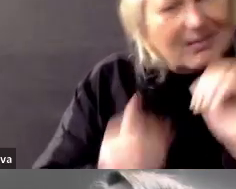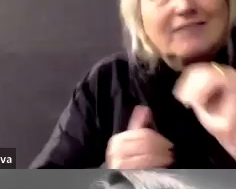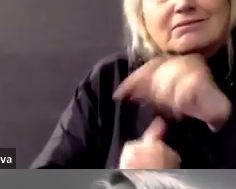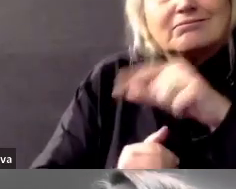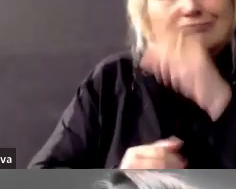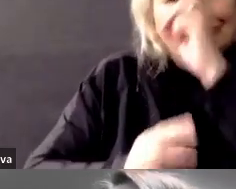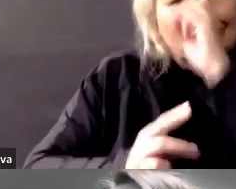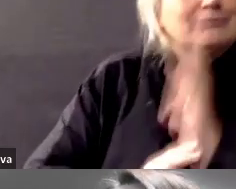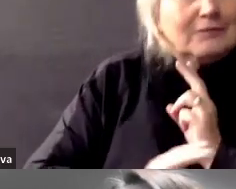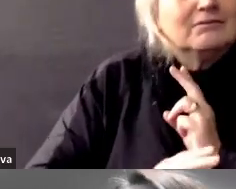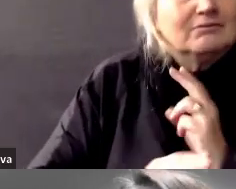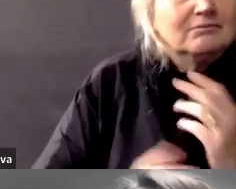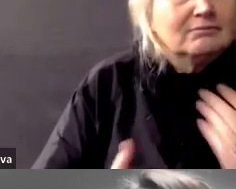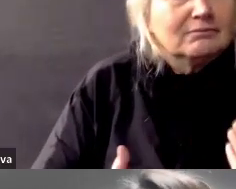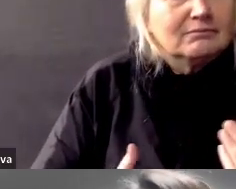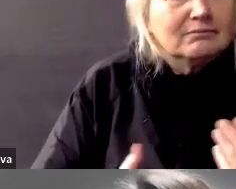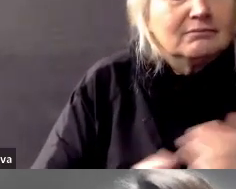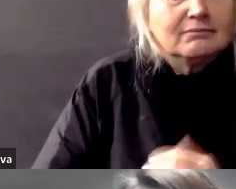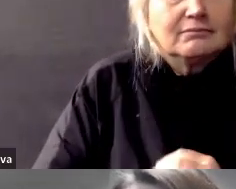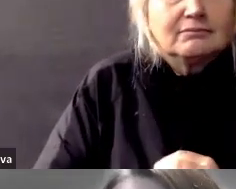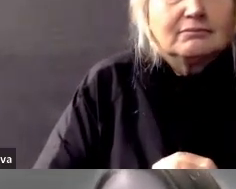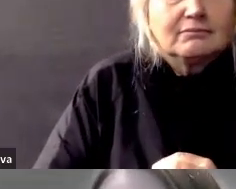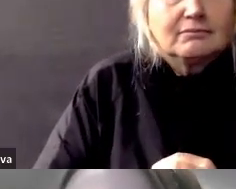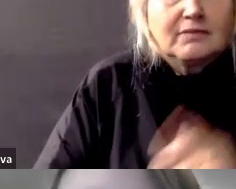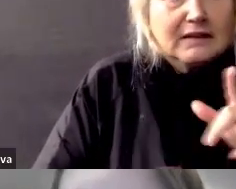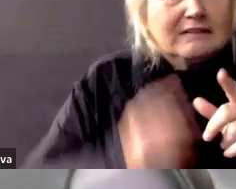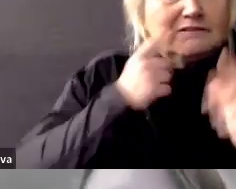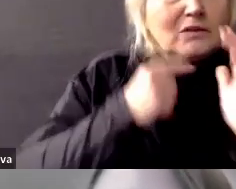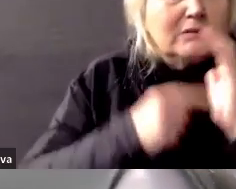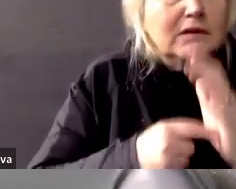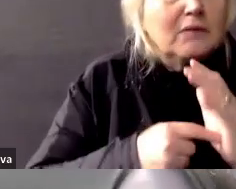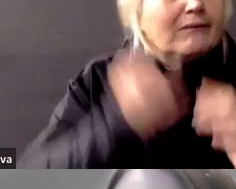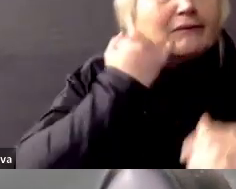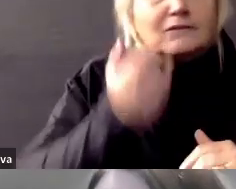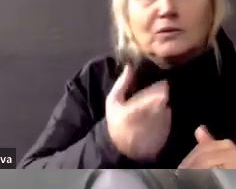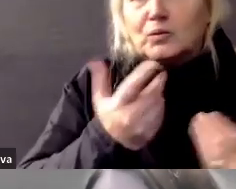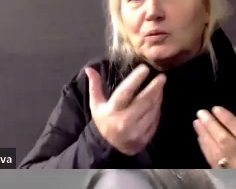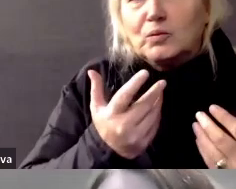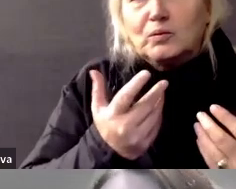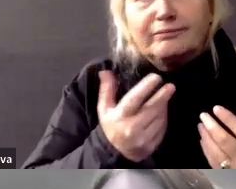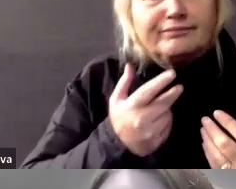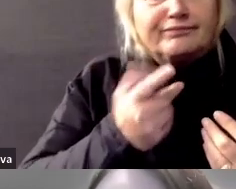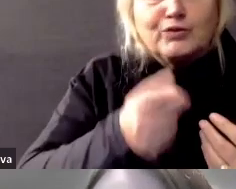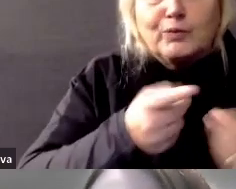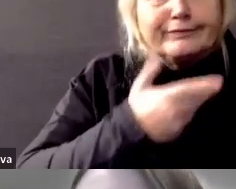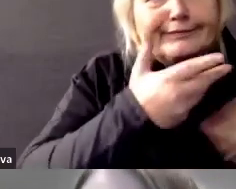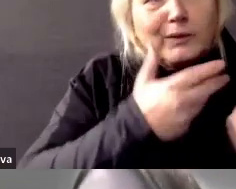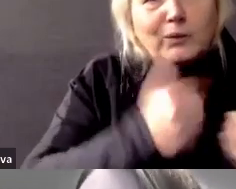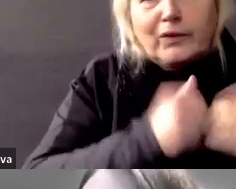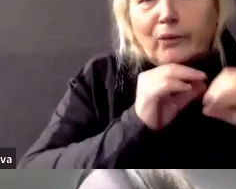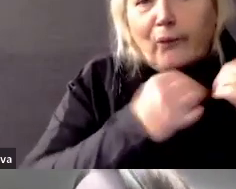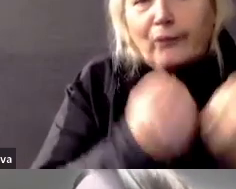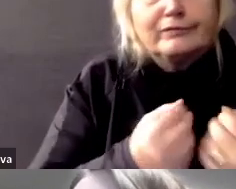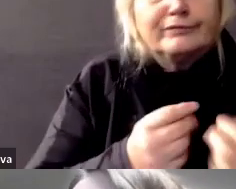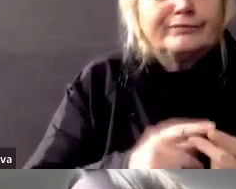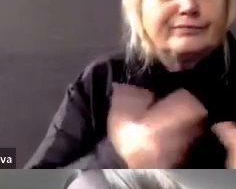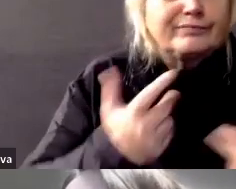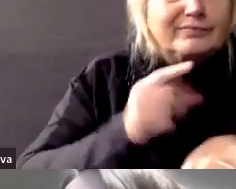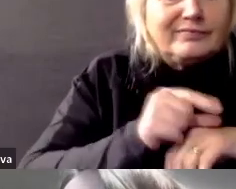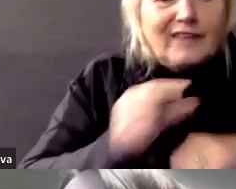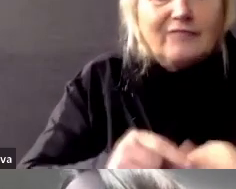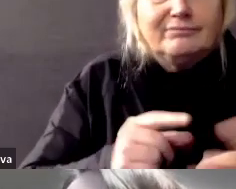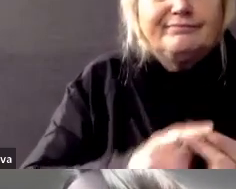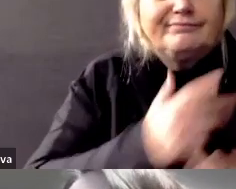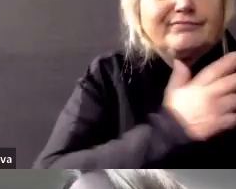deal with uh, organizations, government, employers, hospitals, as I